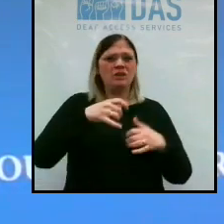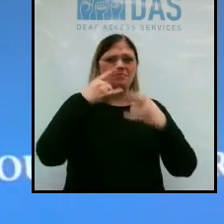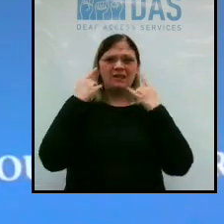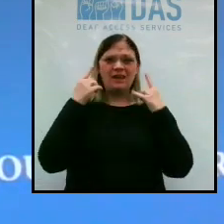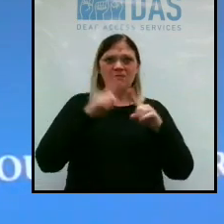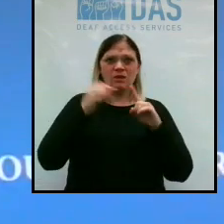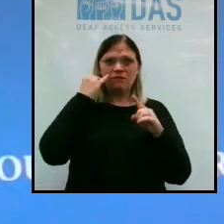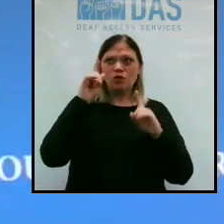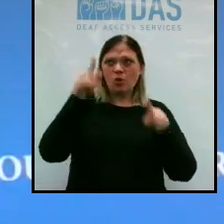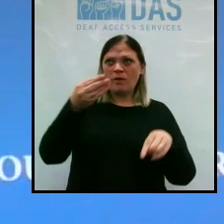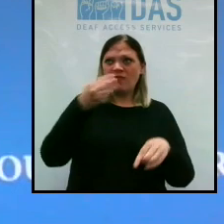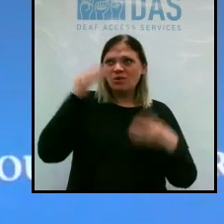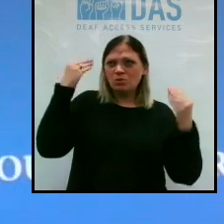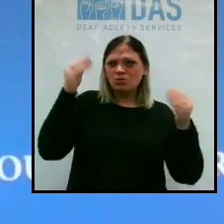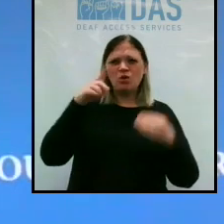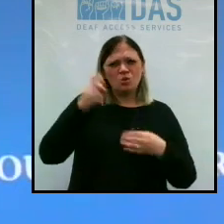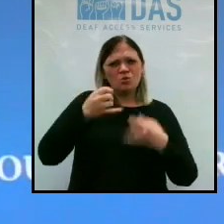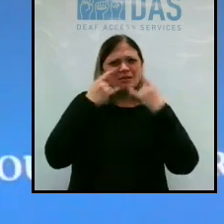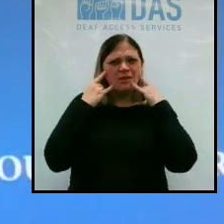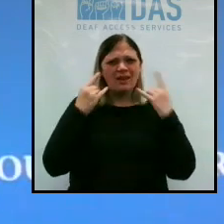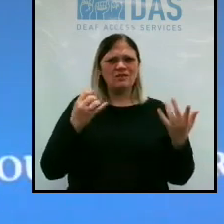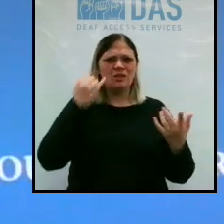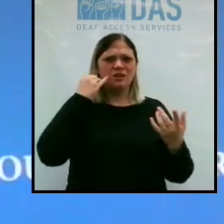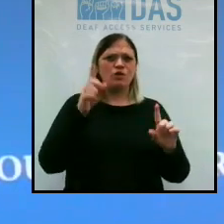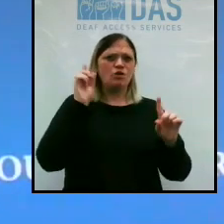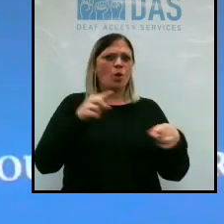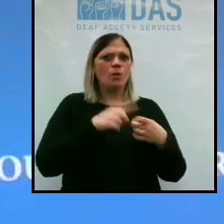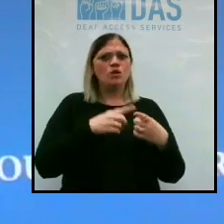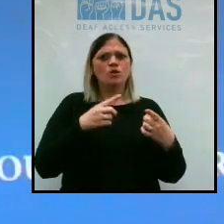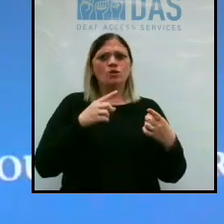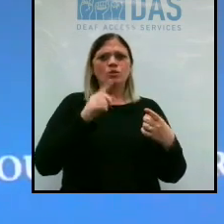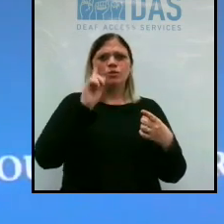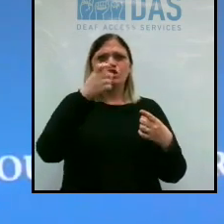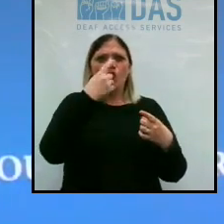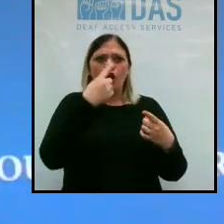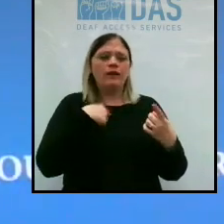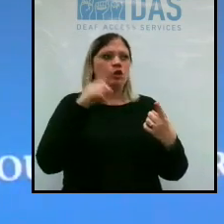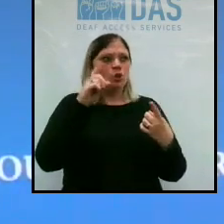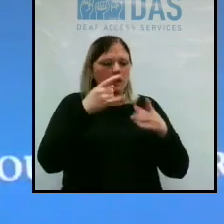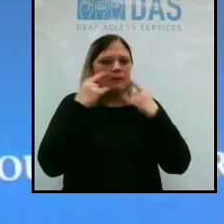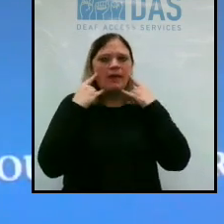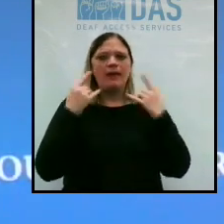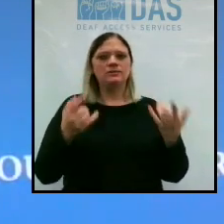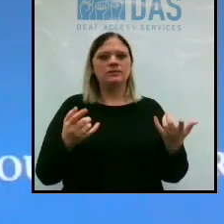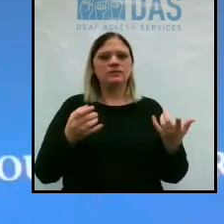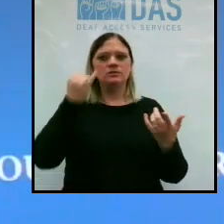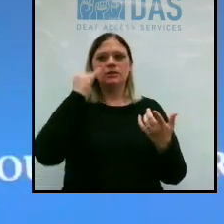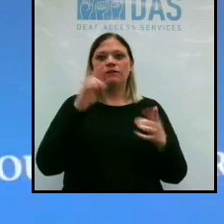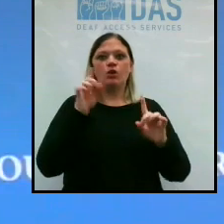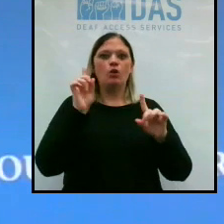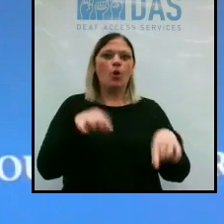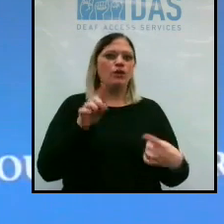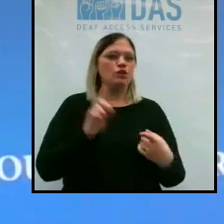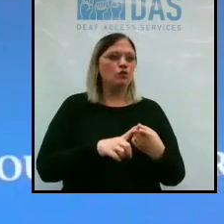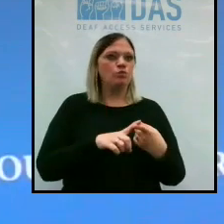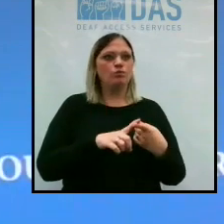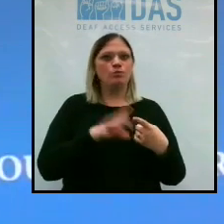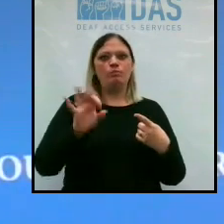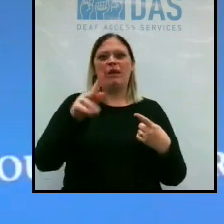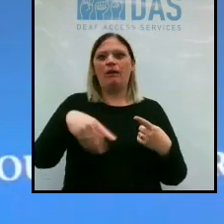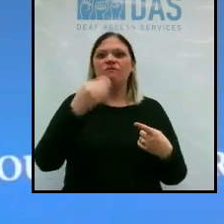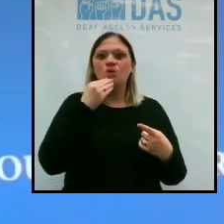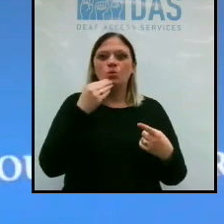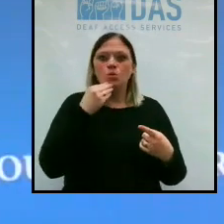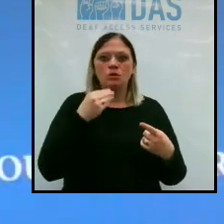go to a supermarket, you need a mask. If you're going to go to a store like Target, you need a mask. If you're going to go to pick up